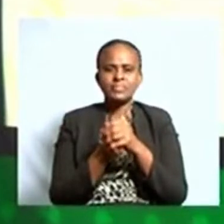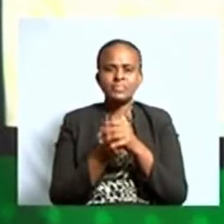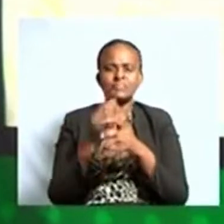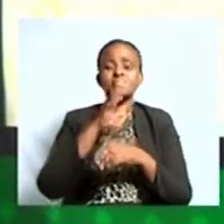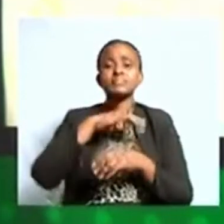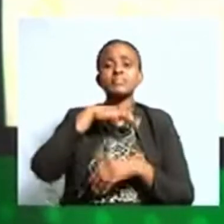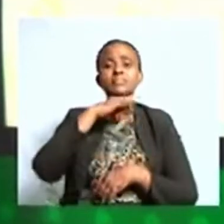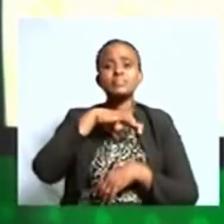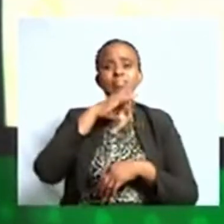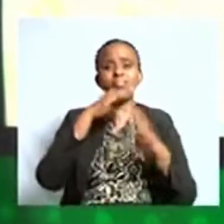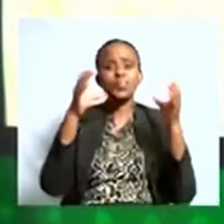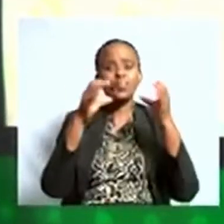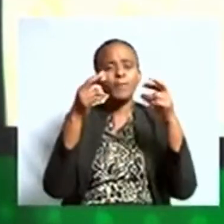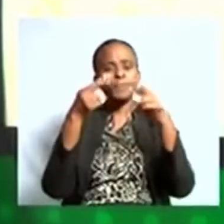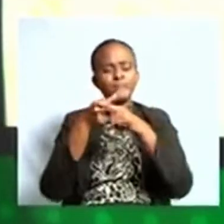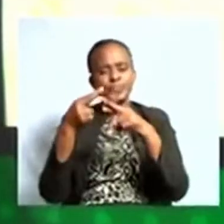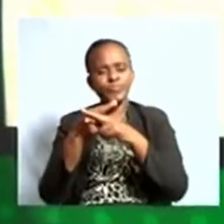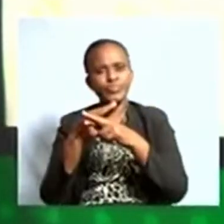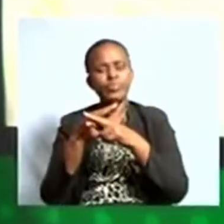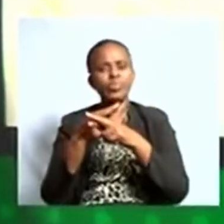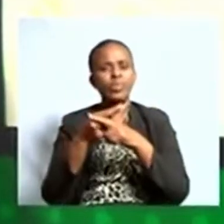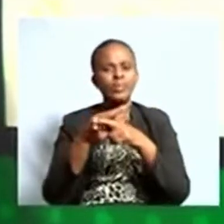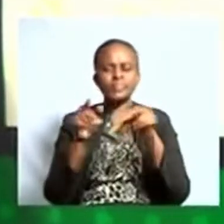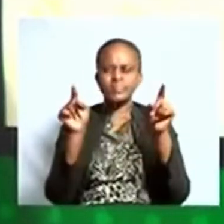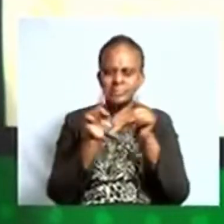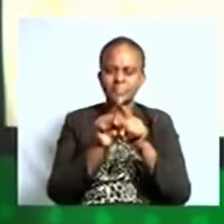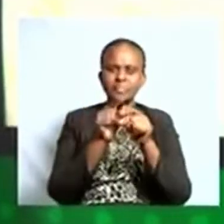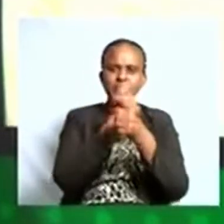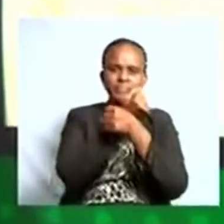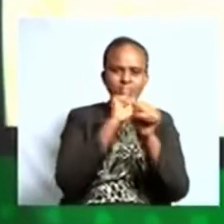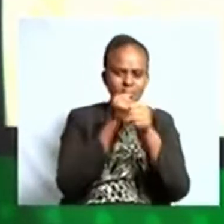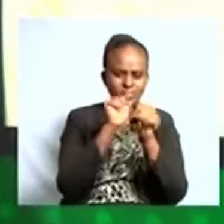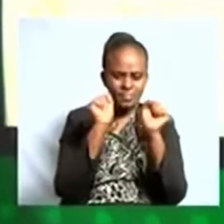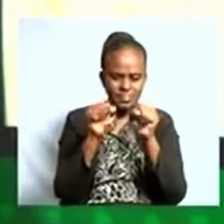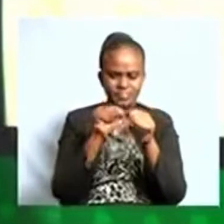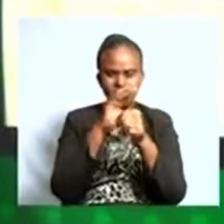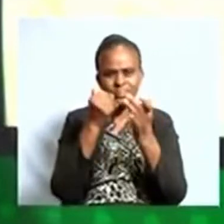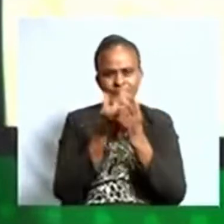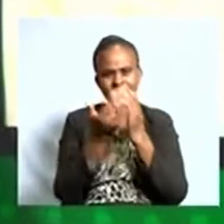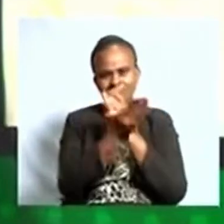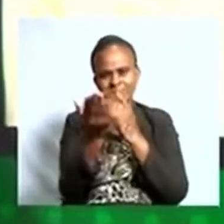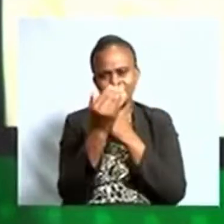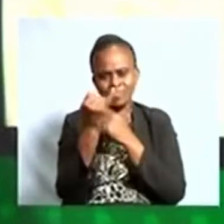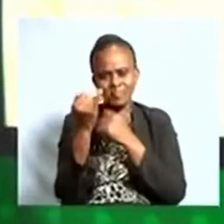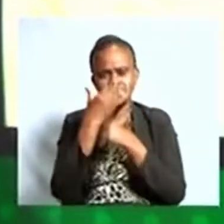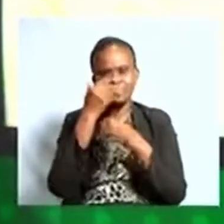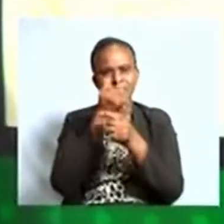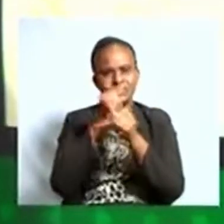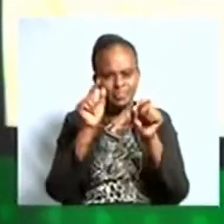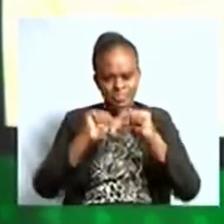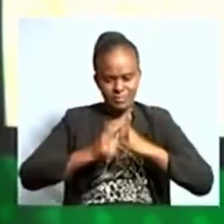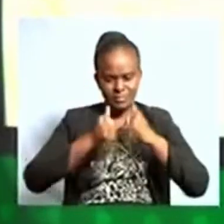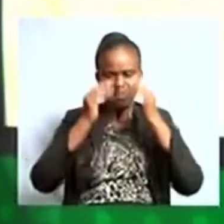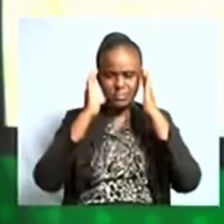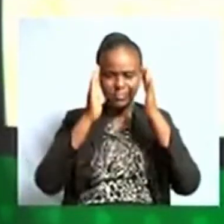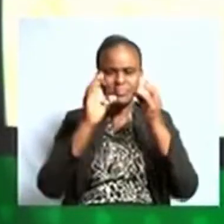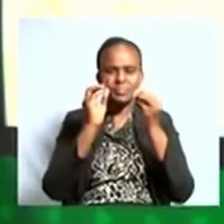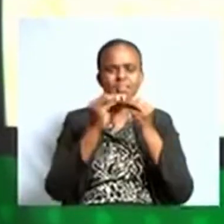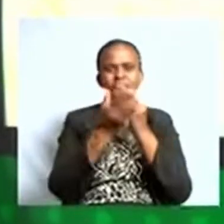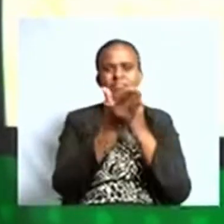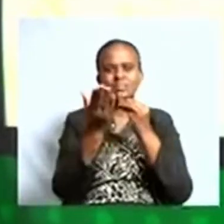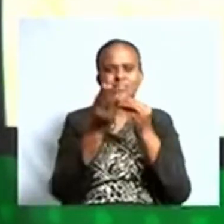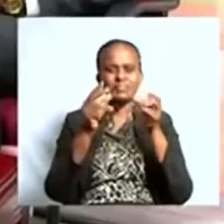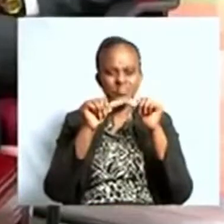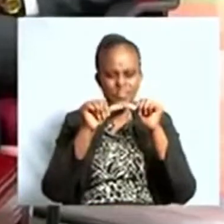inadequate classroom accommodation to be addressed. All these issues must be addressed, and we are attending to them. All right, still on